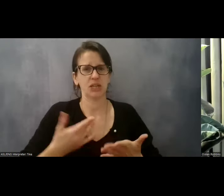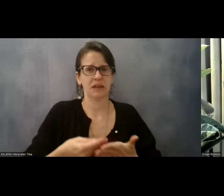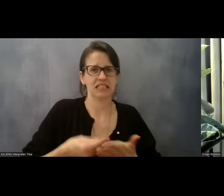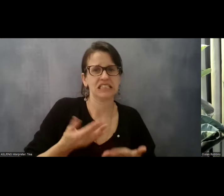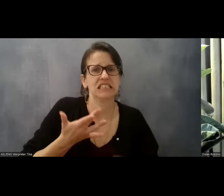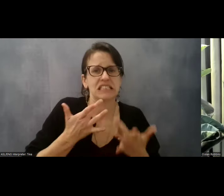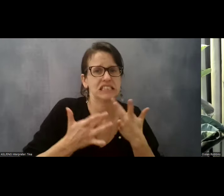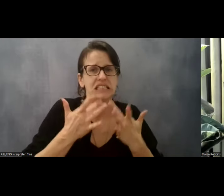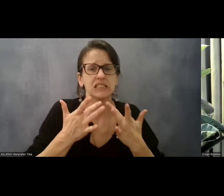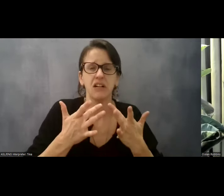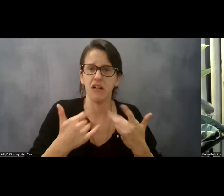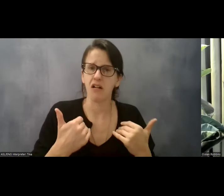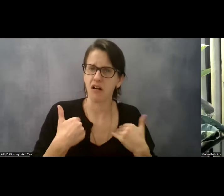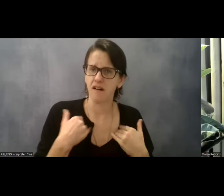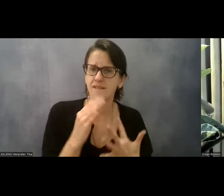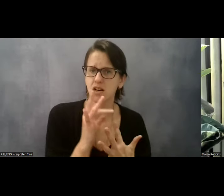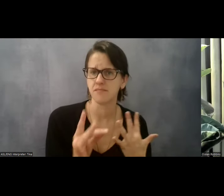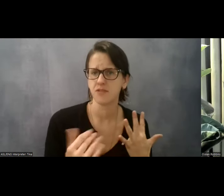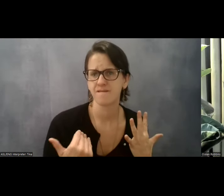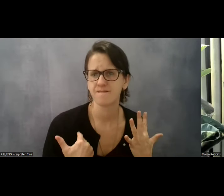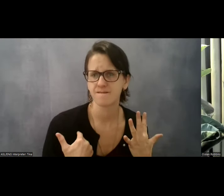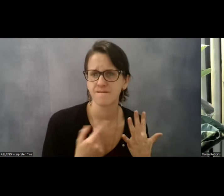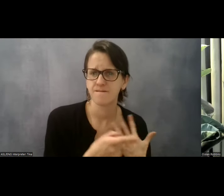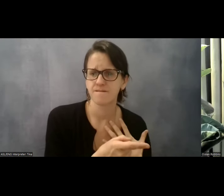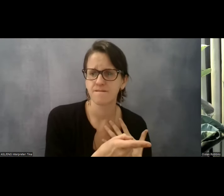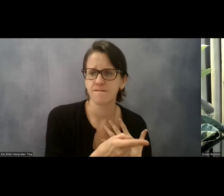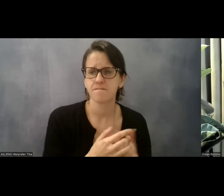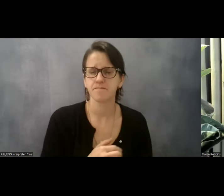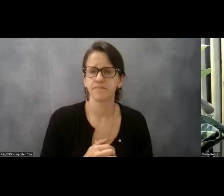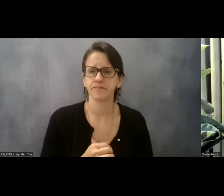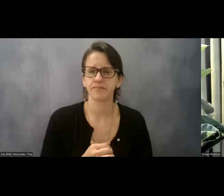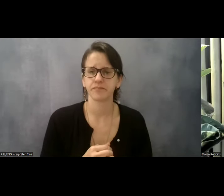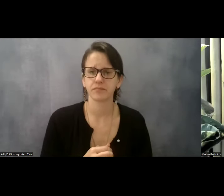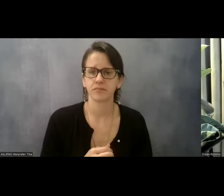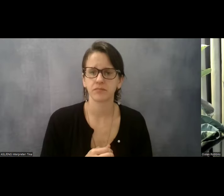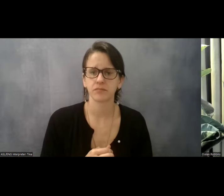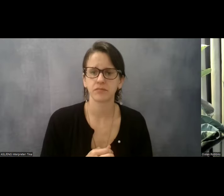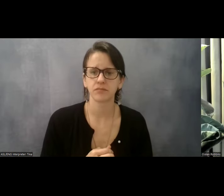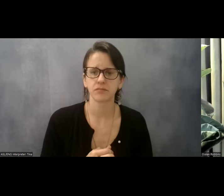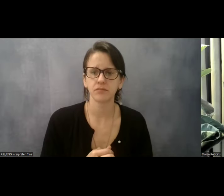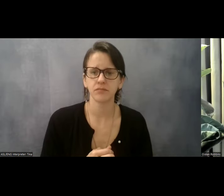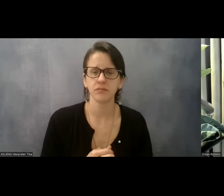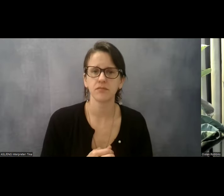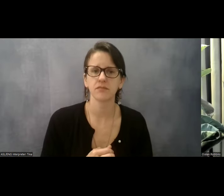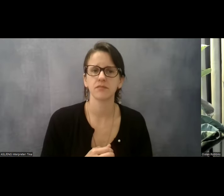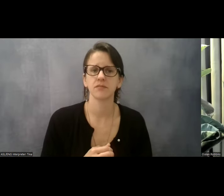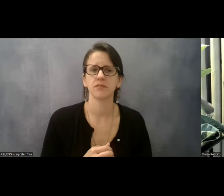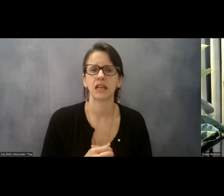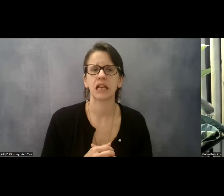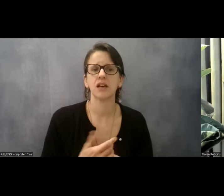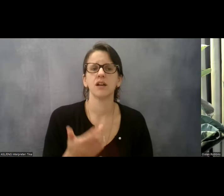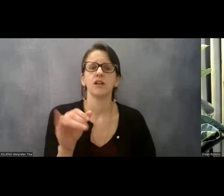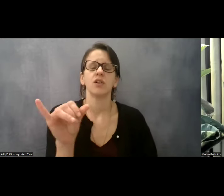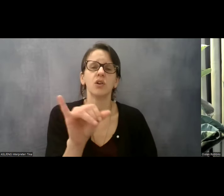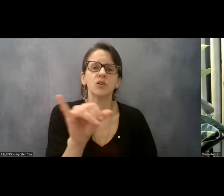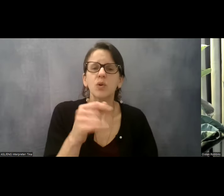pretty economical. And at the end of the day, you can save loads of money when you grow food yourself, especially things like tomatoes